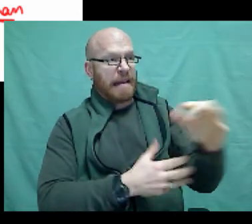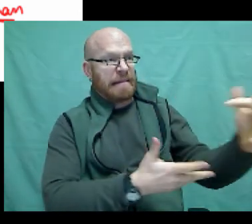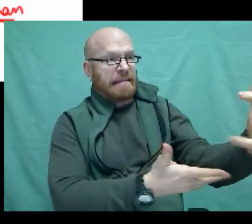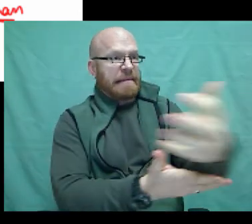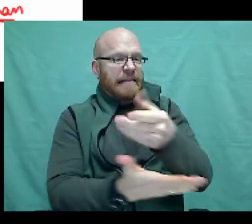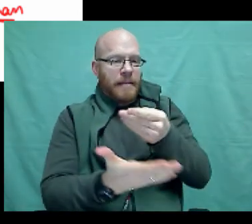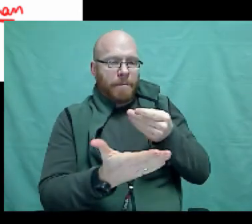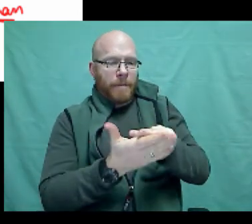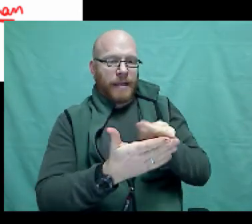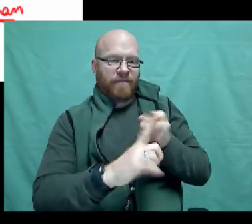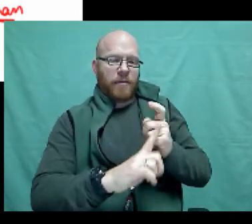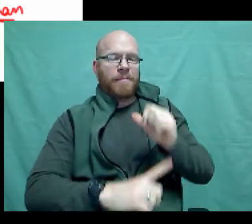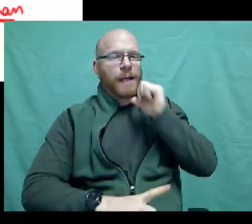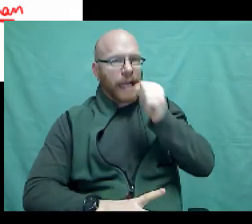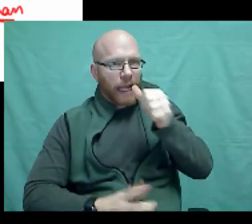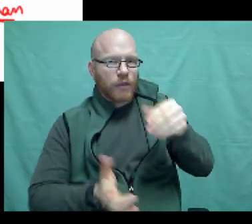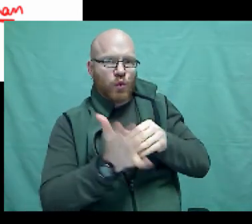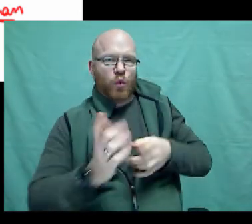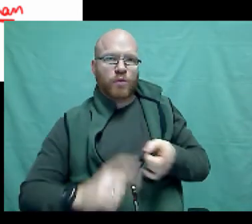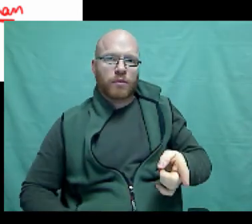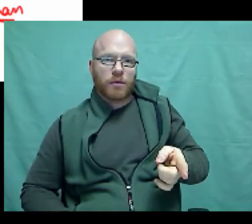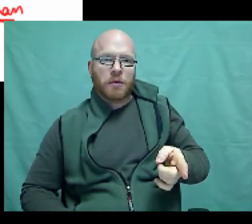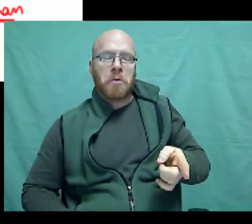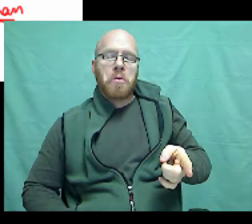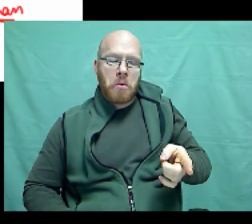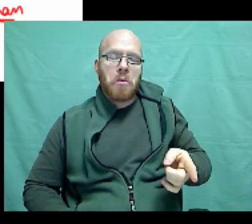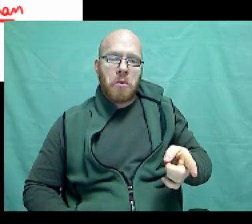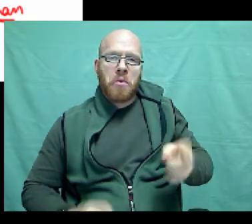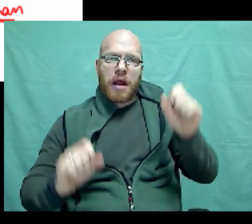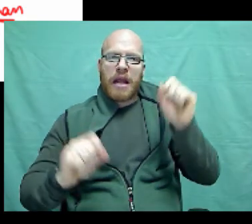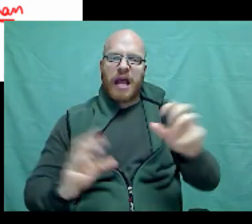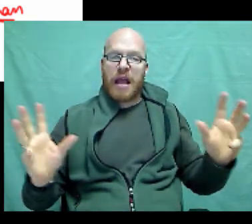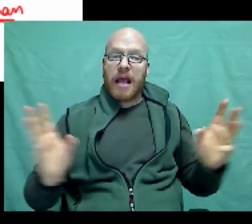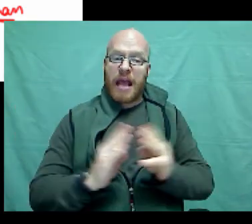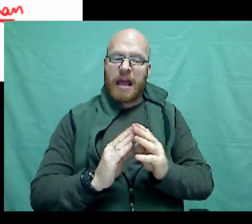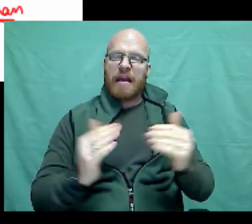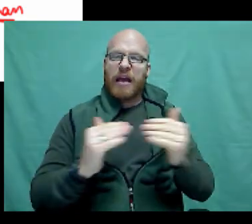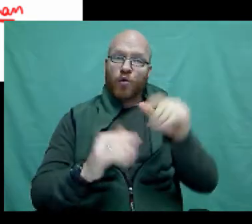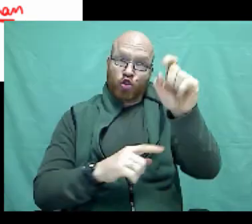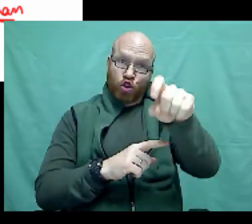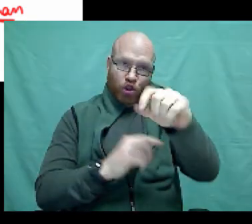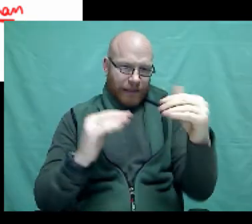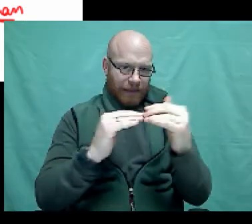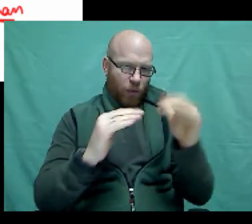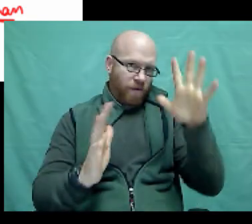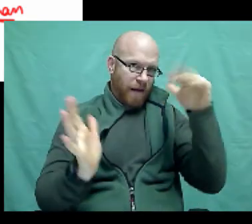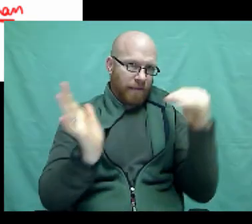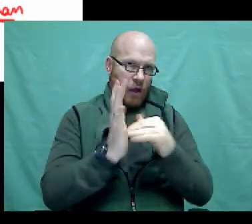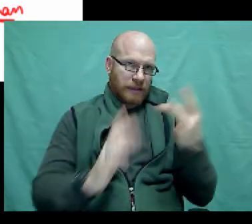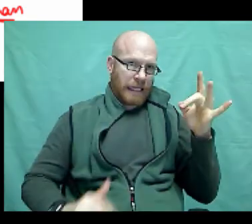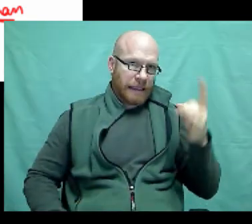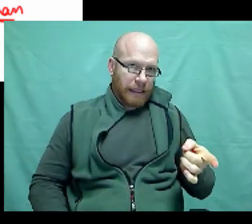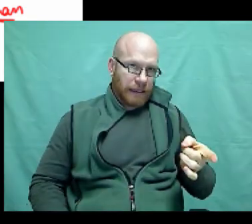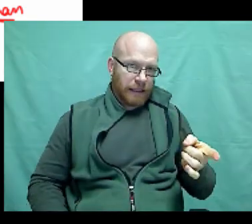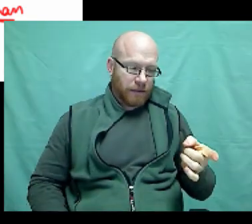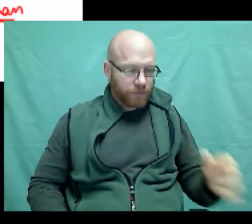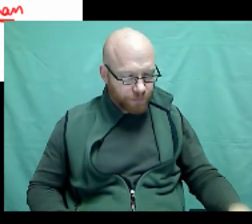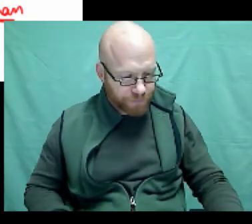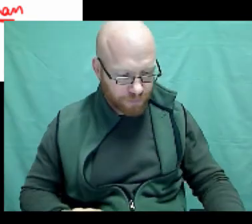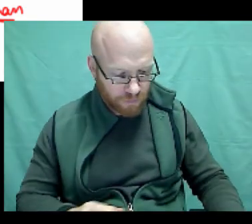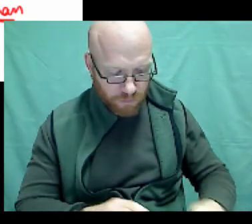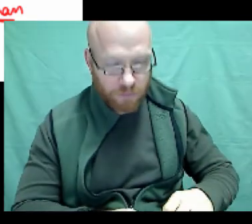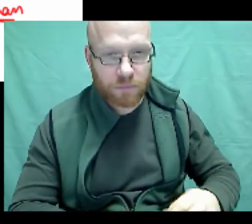all the ticket sales from non-student people. Now, our total sales should be